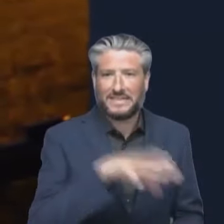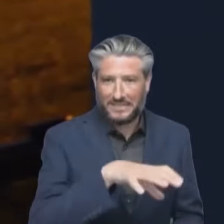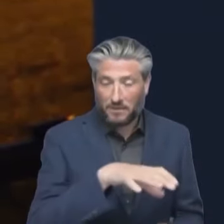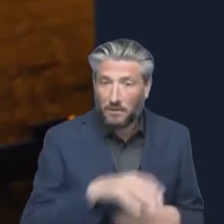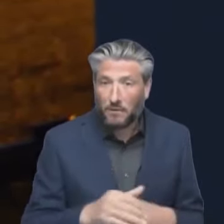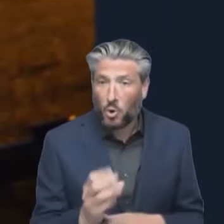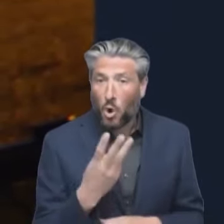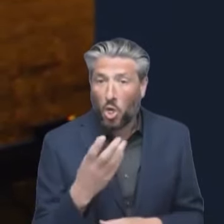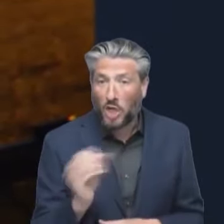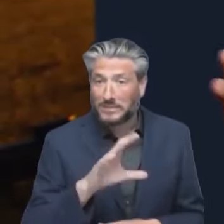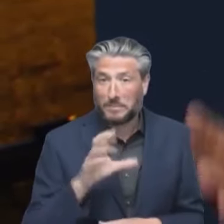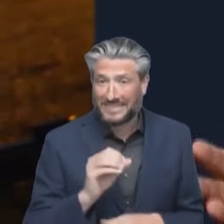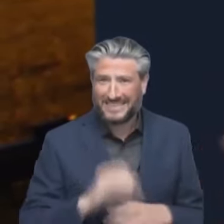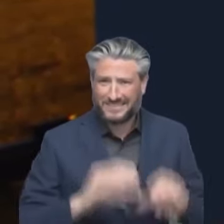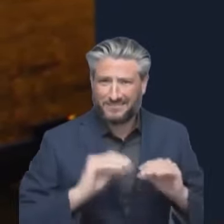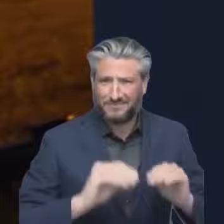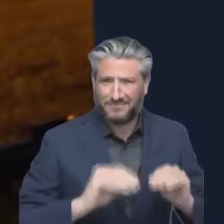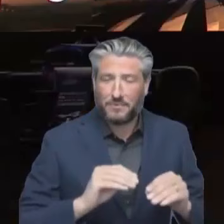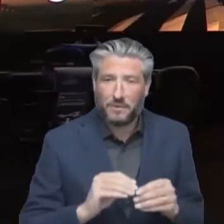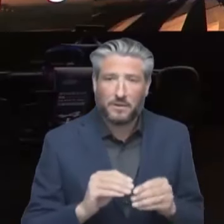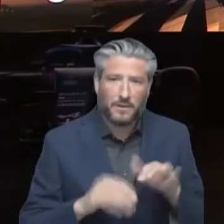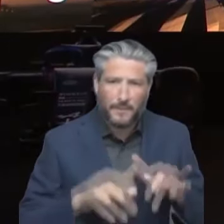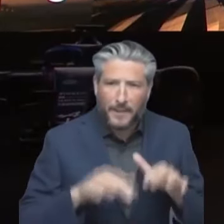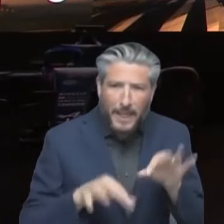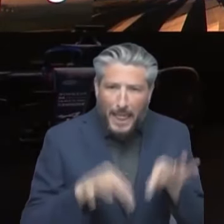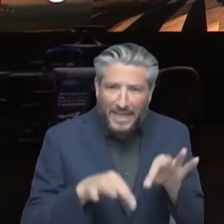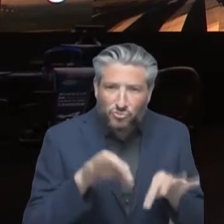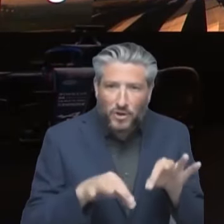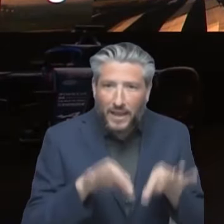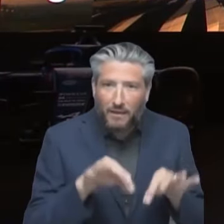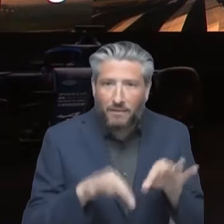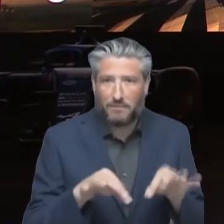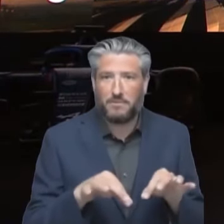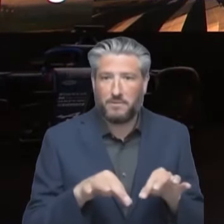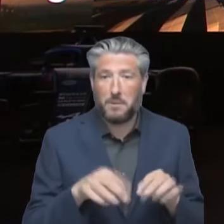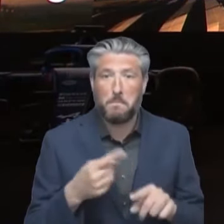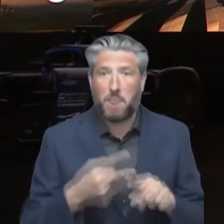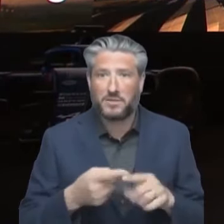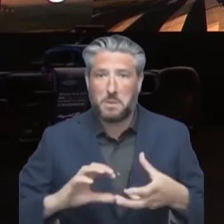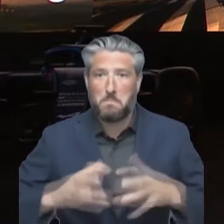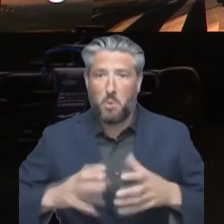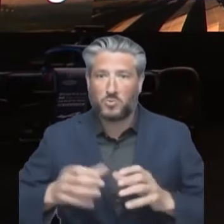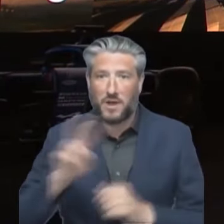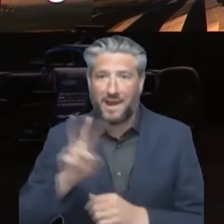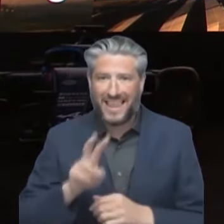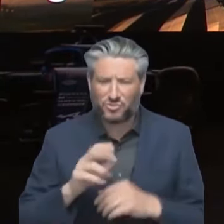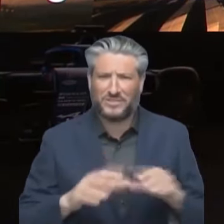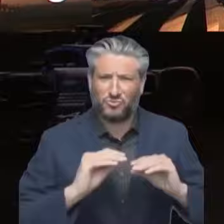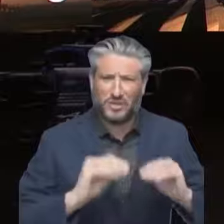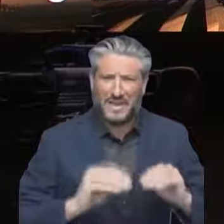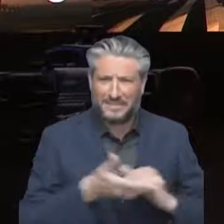electronics and the production and automated assembly of electric motors. these unique